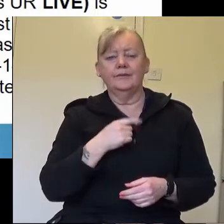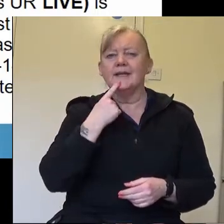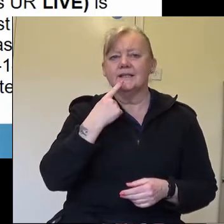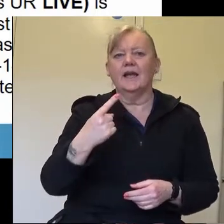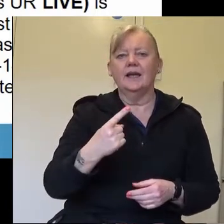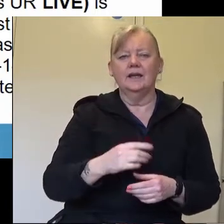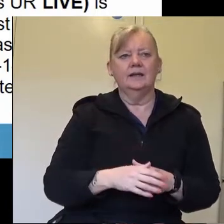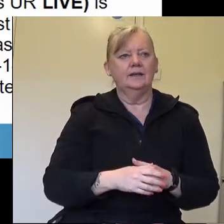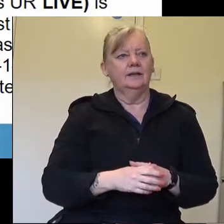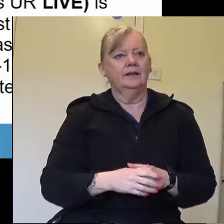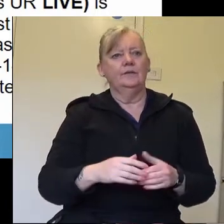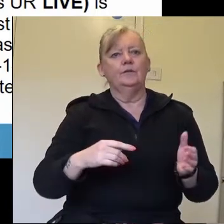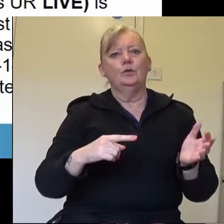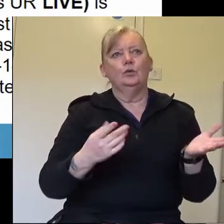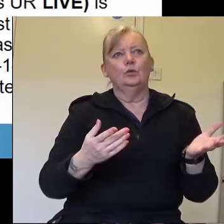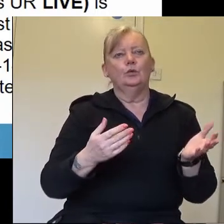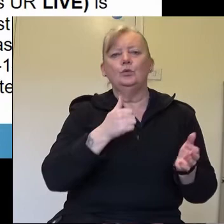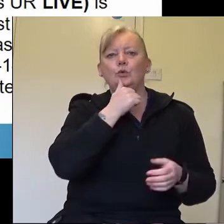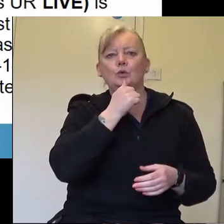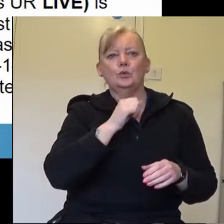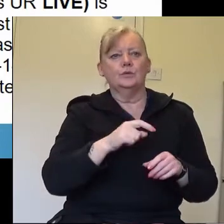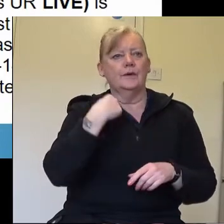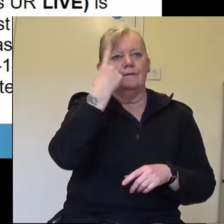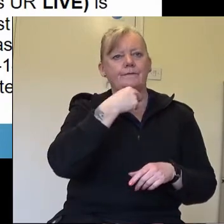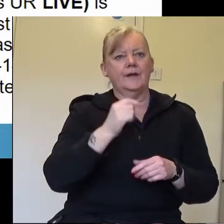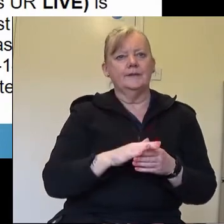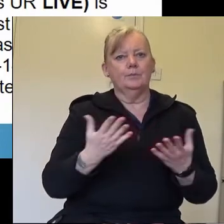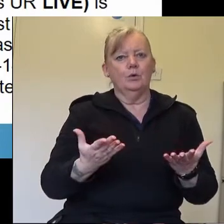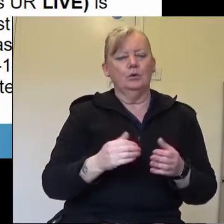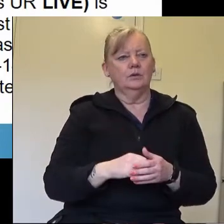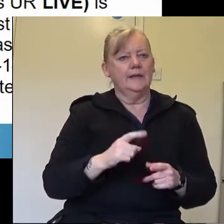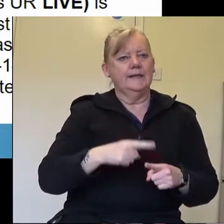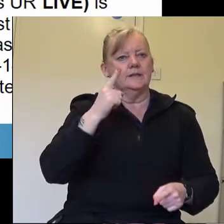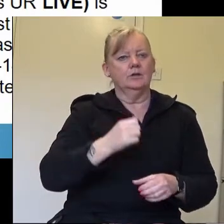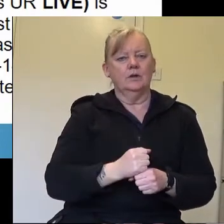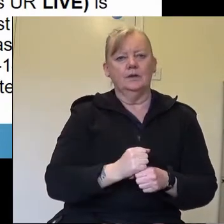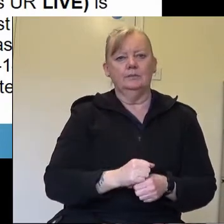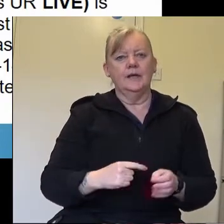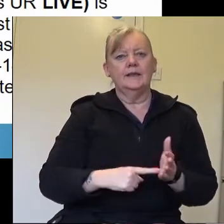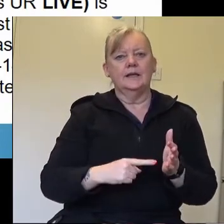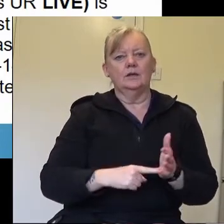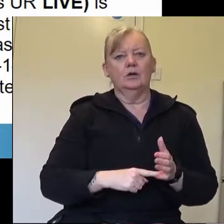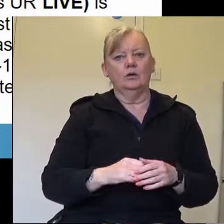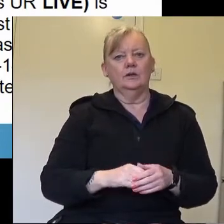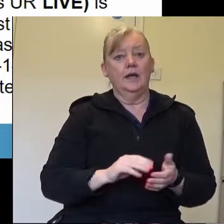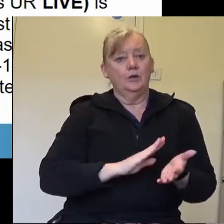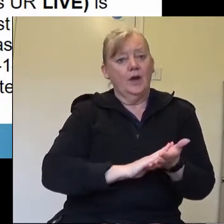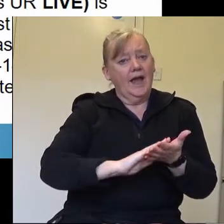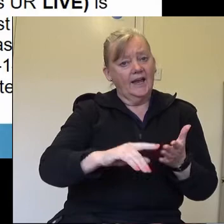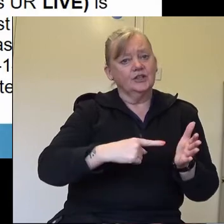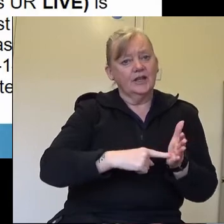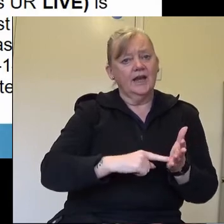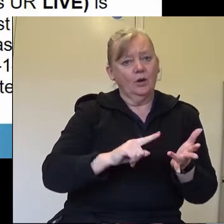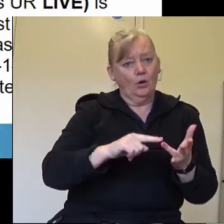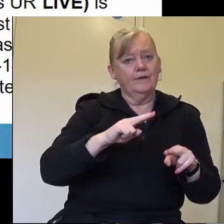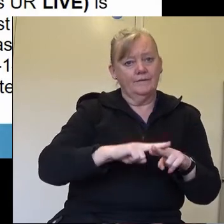have to prove how old you are to go on OnlyFans, why is it there? Is that because if you are on TikTok, on Instagram, on Facebook, and